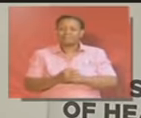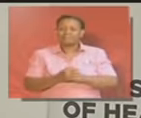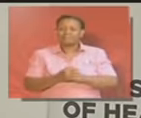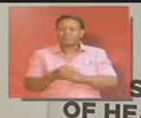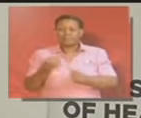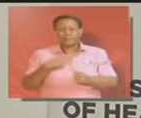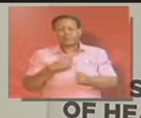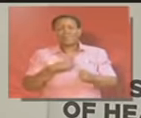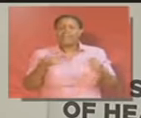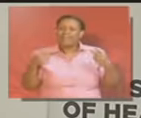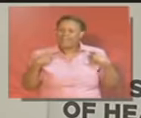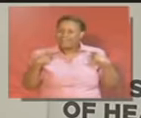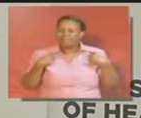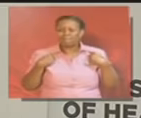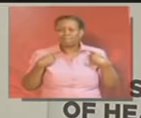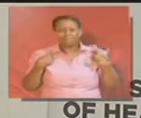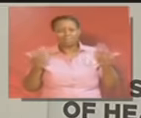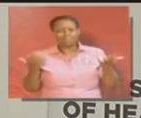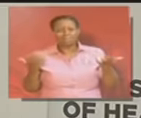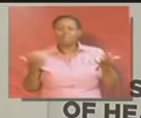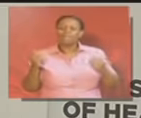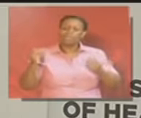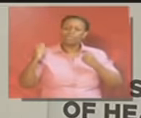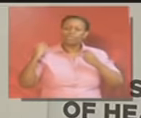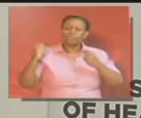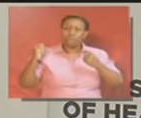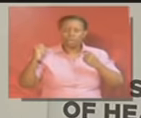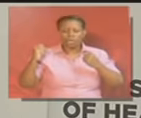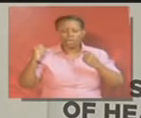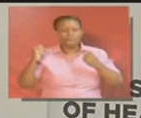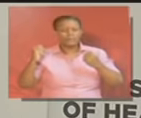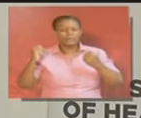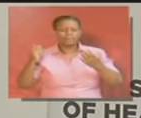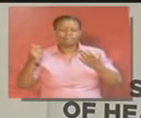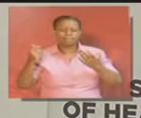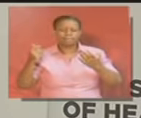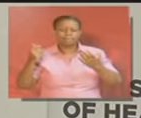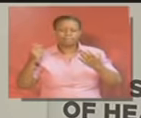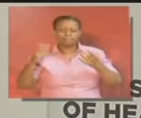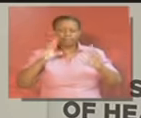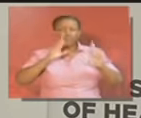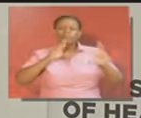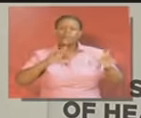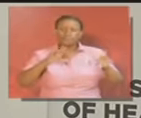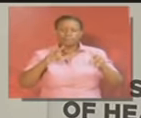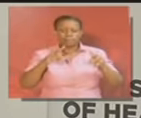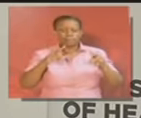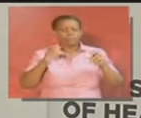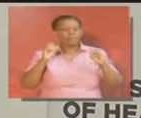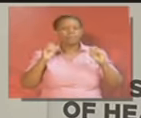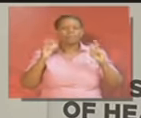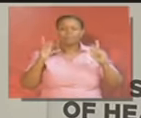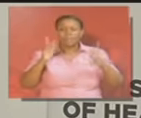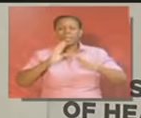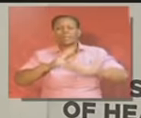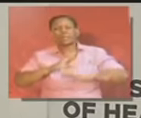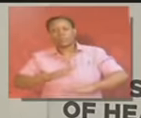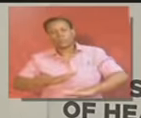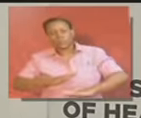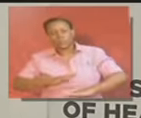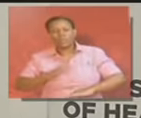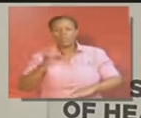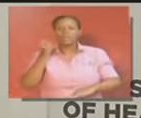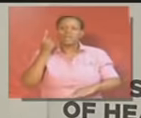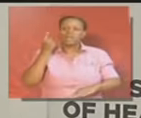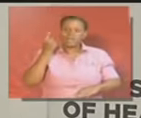a fairly strong reception to that awareness in the staffing area. We rolled out